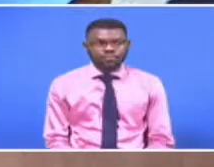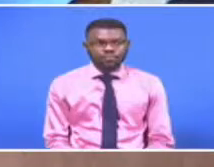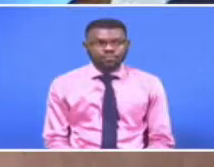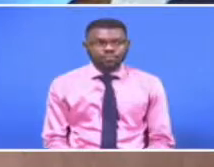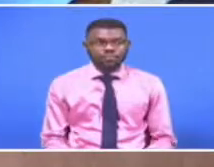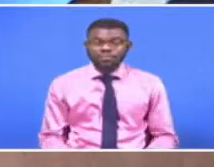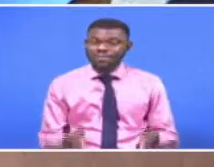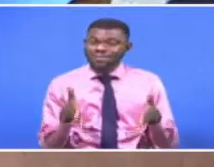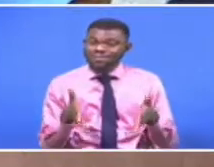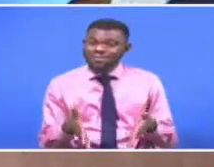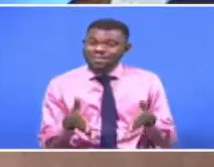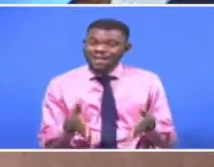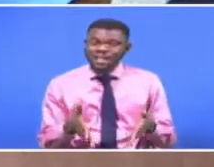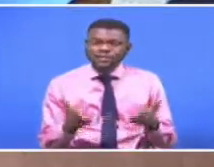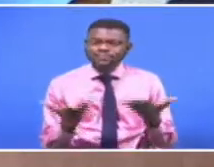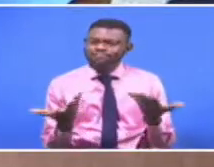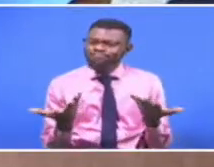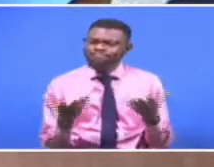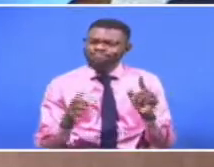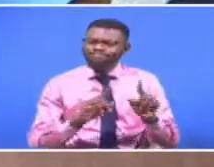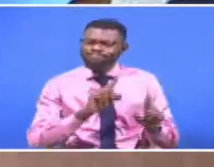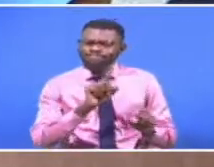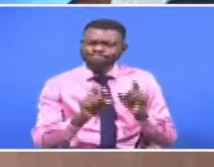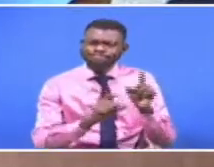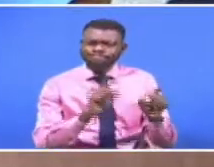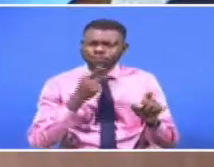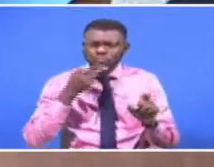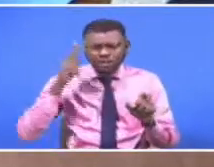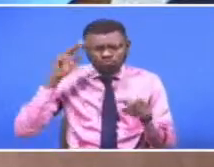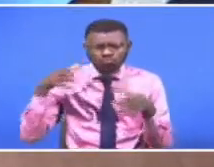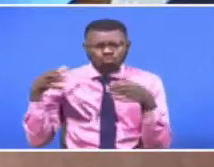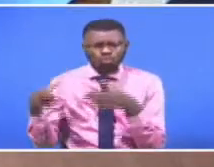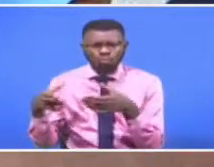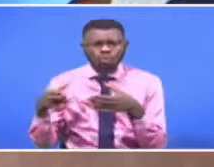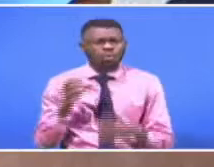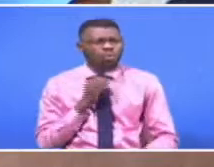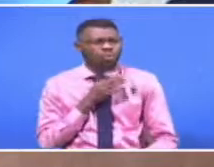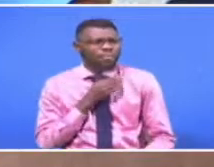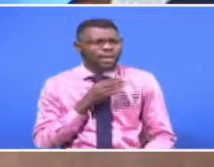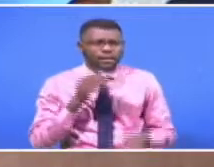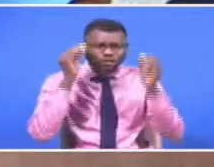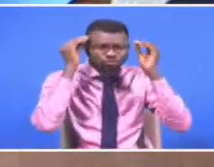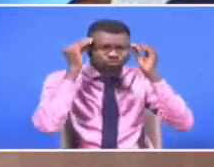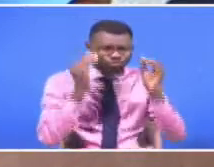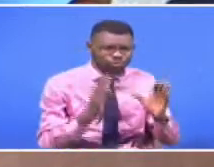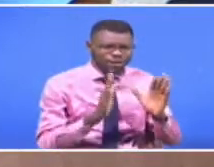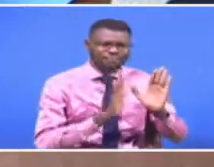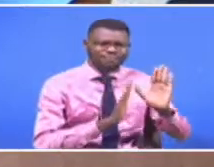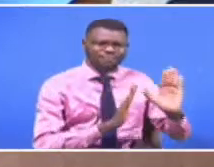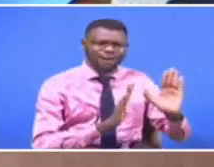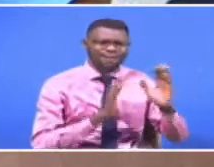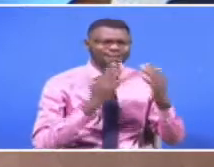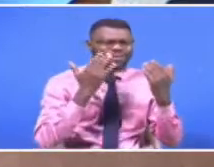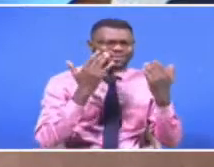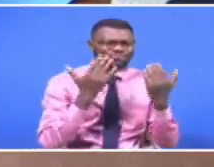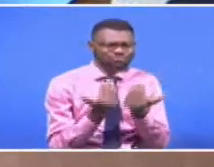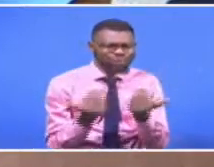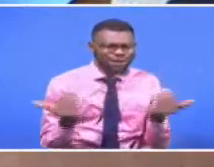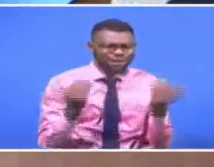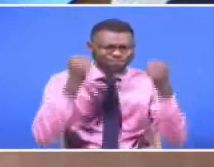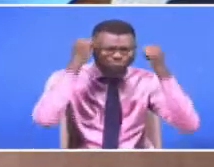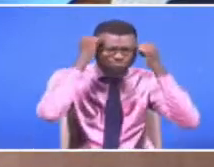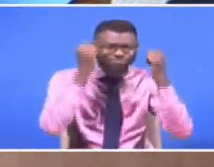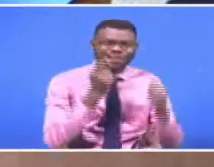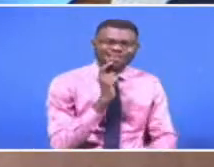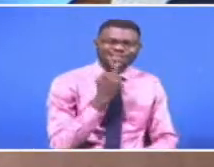Now, pertinent questions were raised as parents whose children are studying in Finland and Canada under the Wasingishu County Overseas